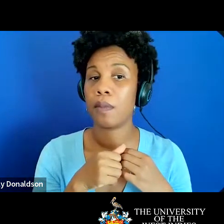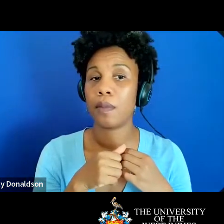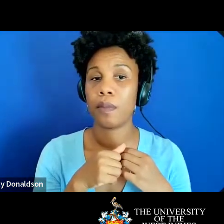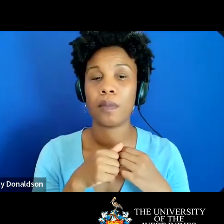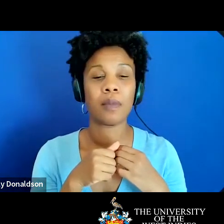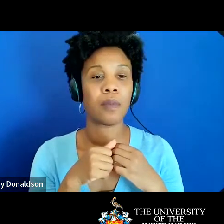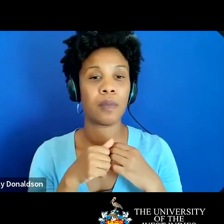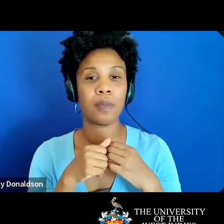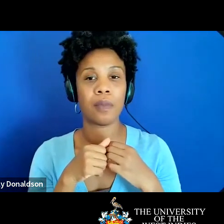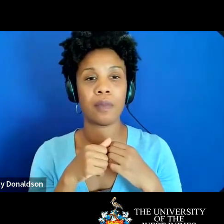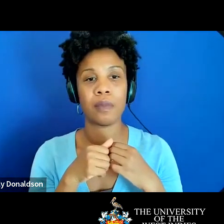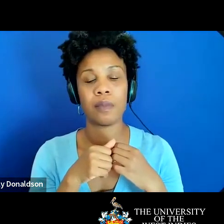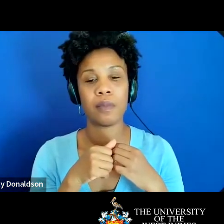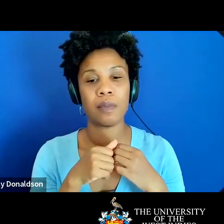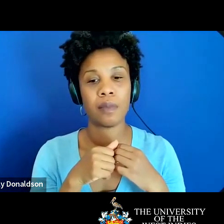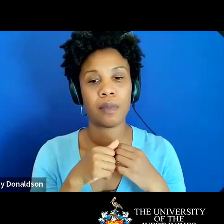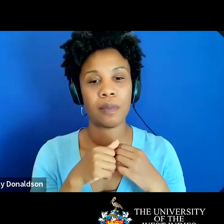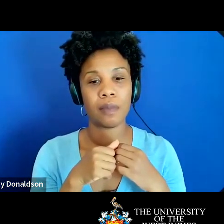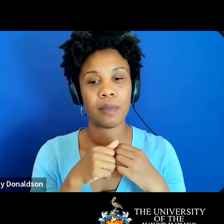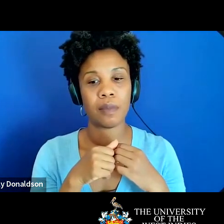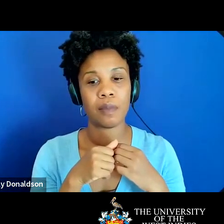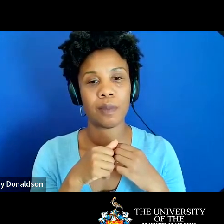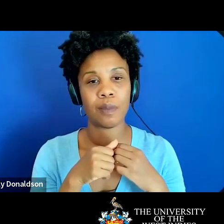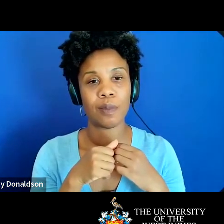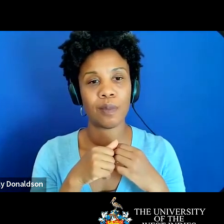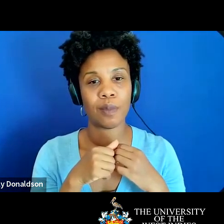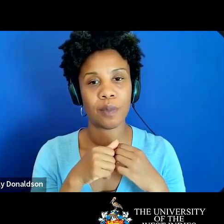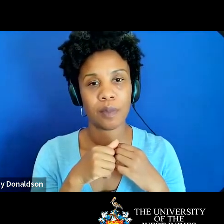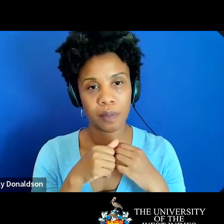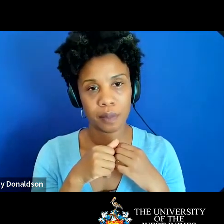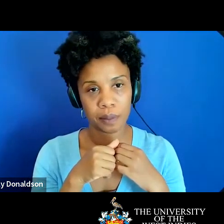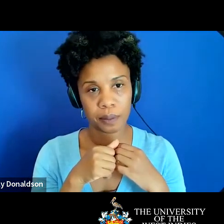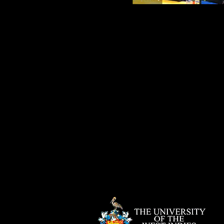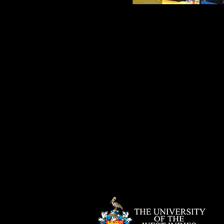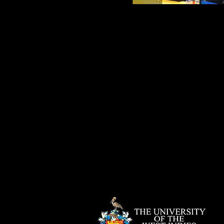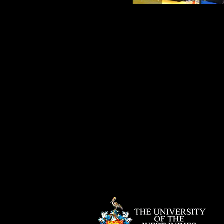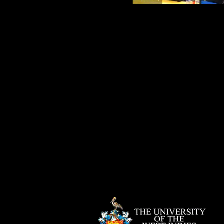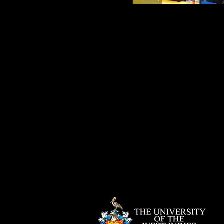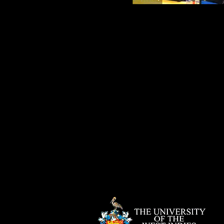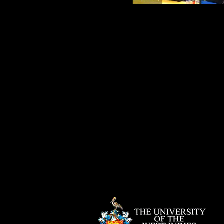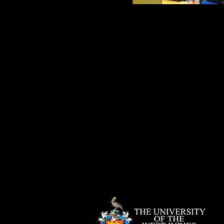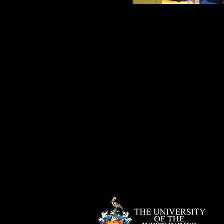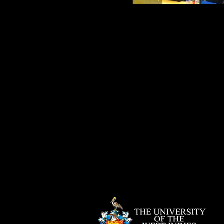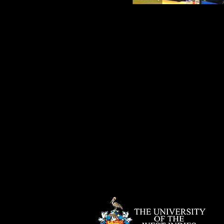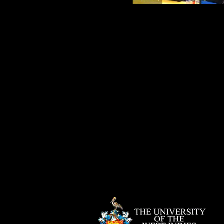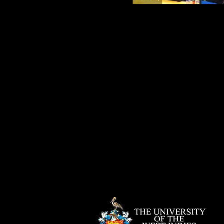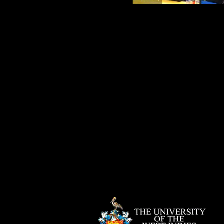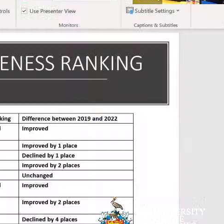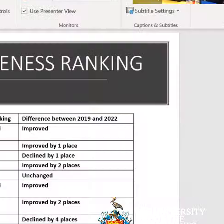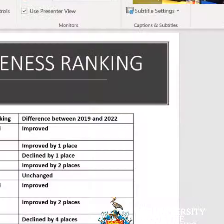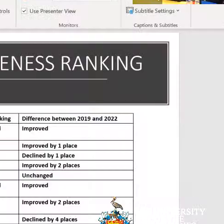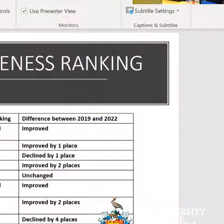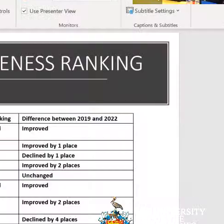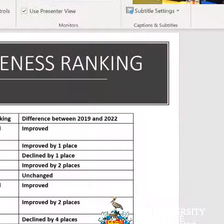Okay, I want to announce the findings of the